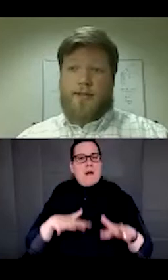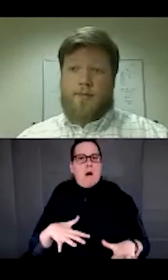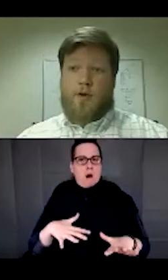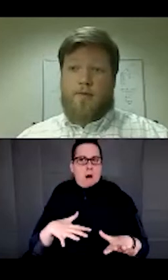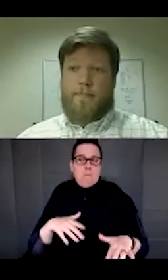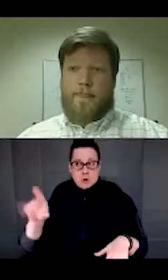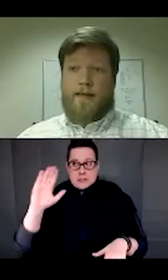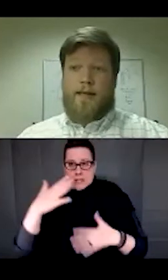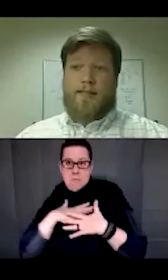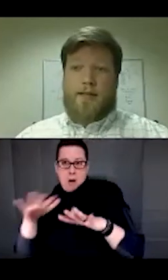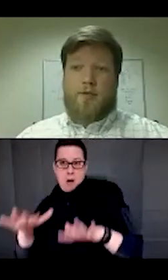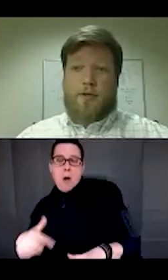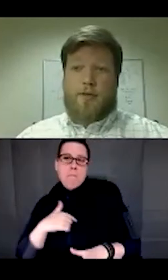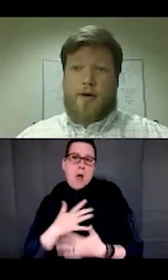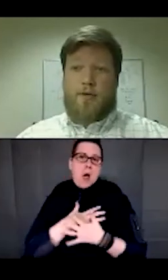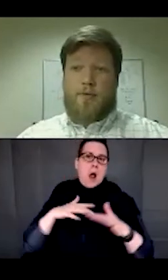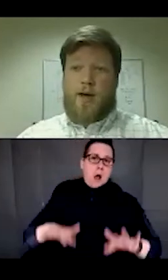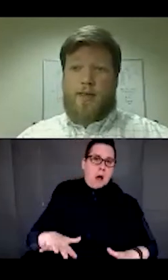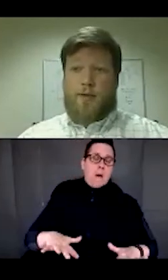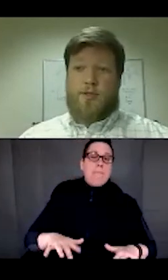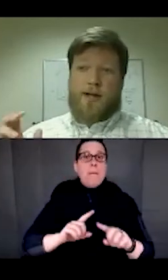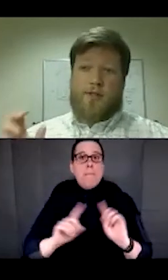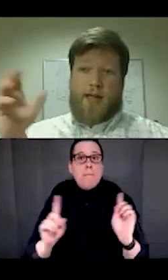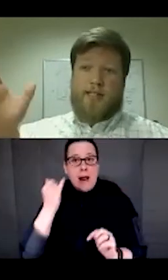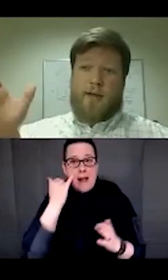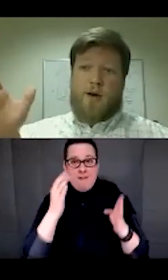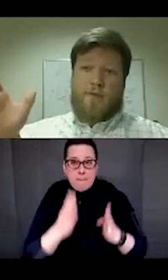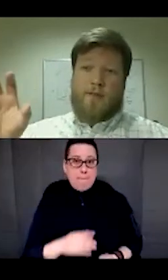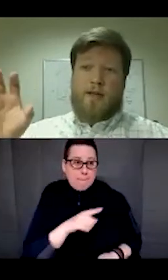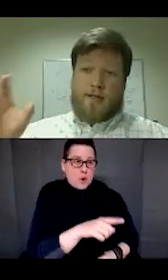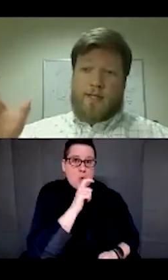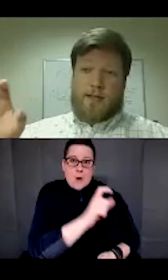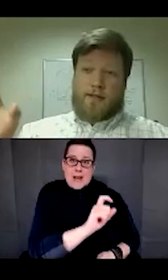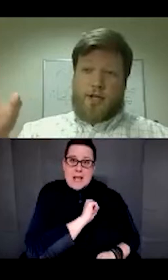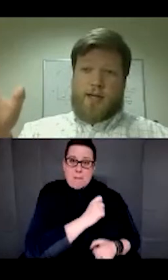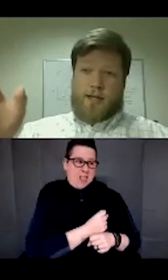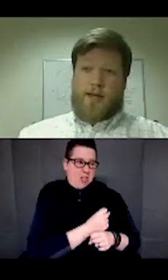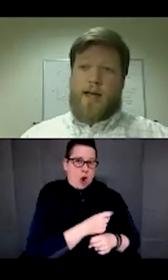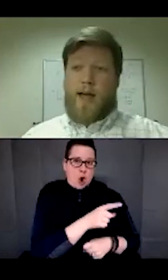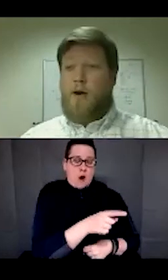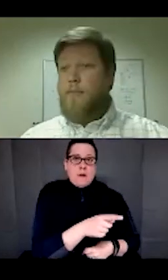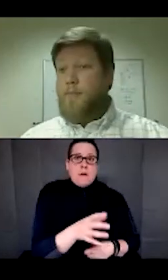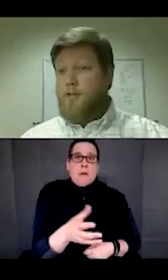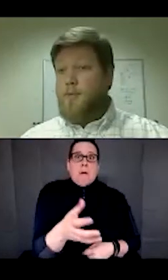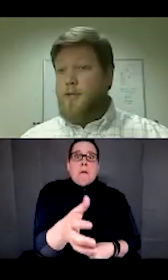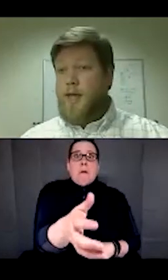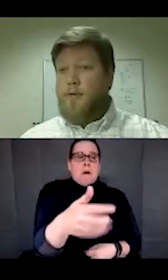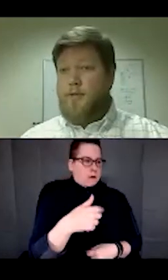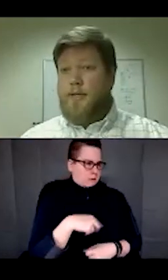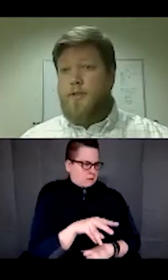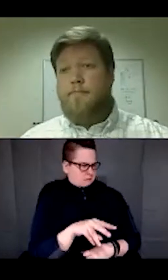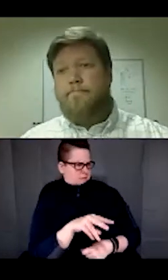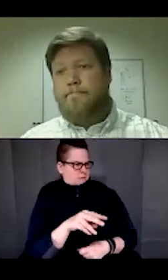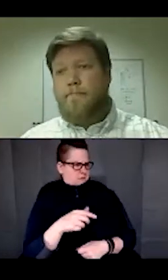and so I seem calm. It's not so good, though, when the person who actually hands my coffee does it shaking, and now I'm anxious because that